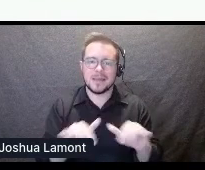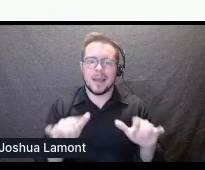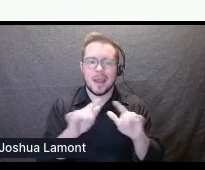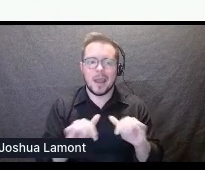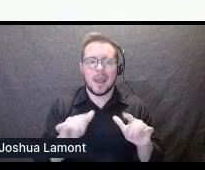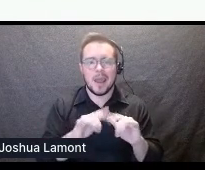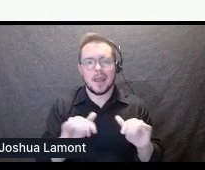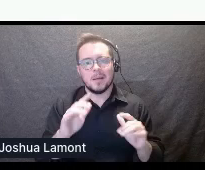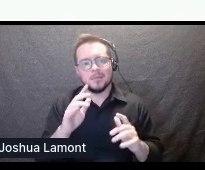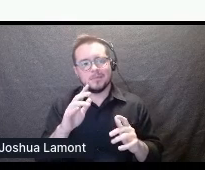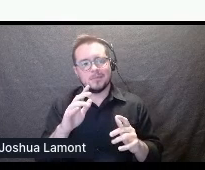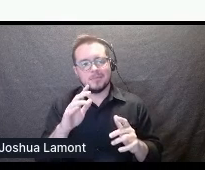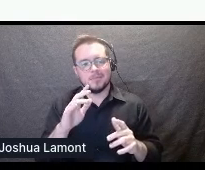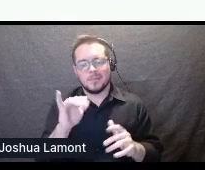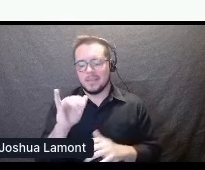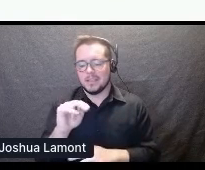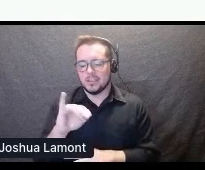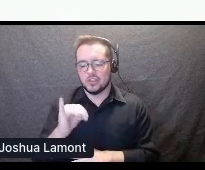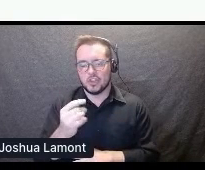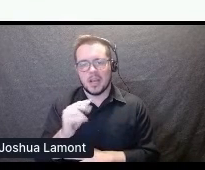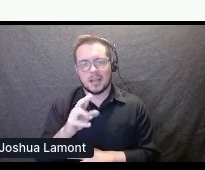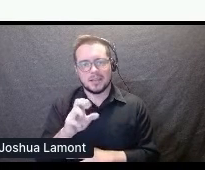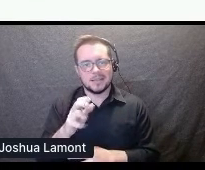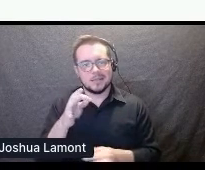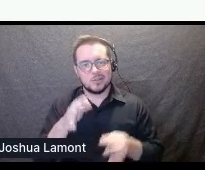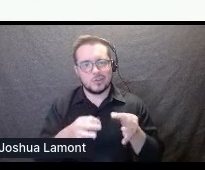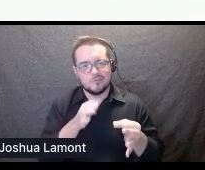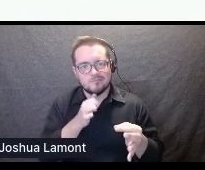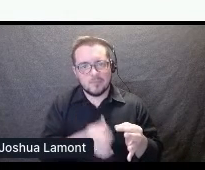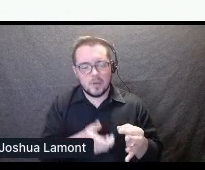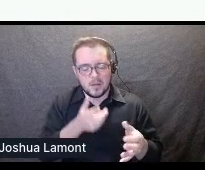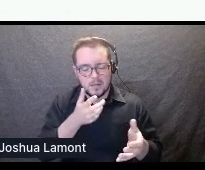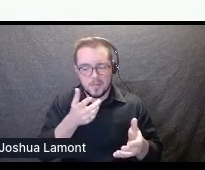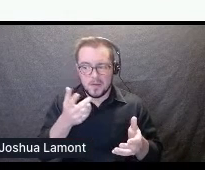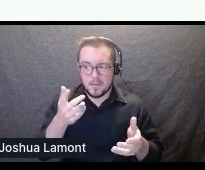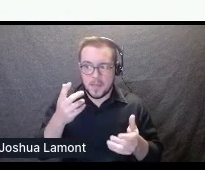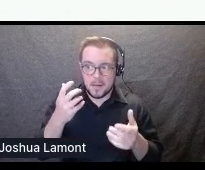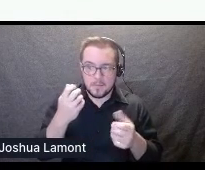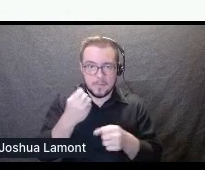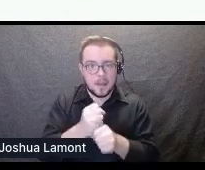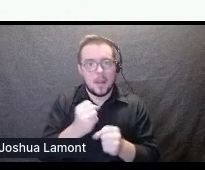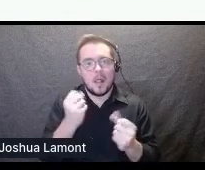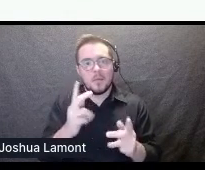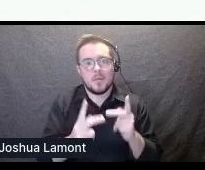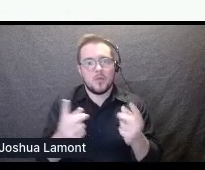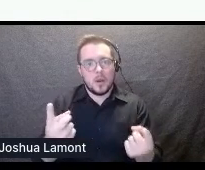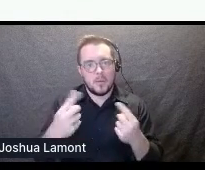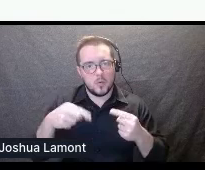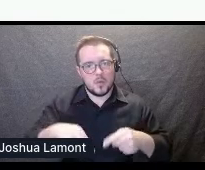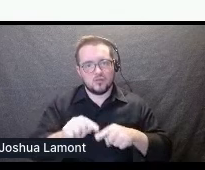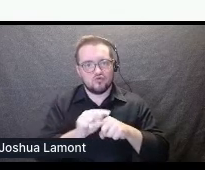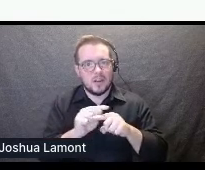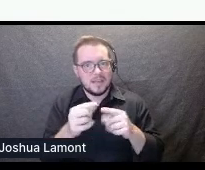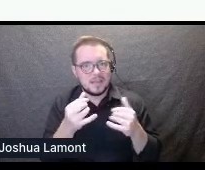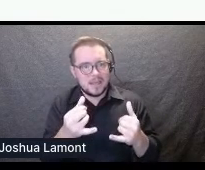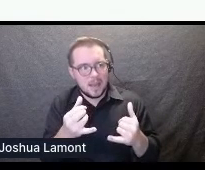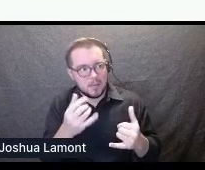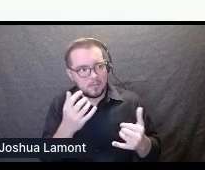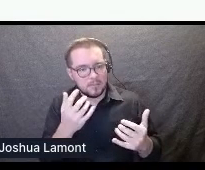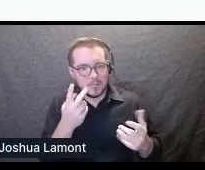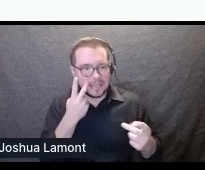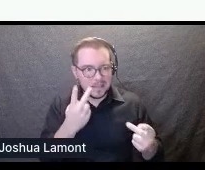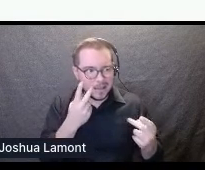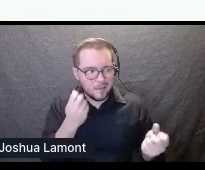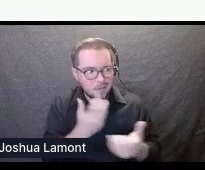lot of people to this training today and even to the work in general. And particularly in this moment of